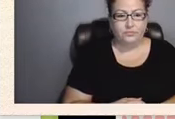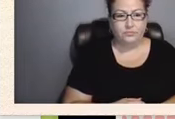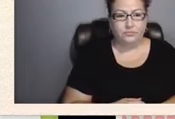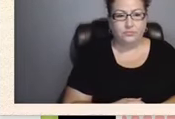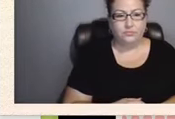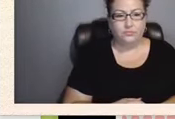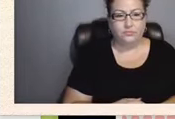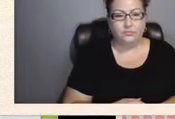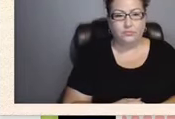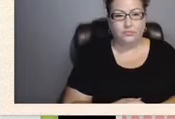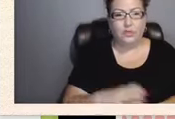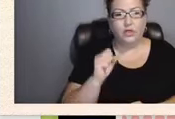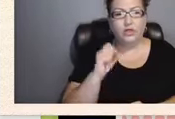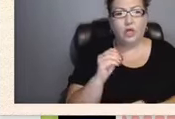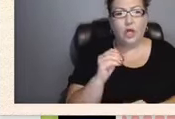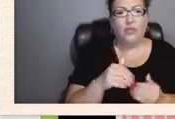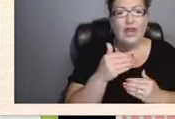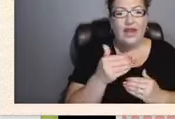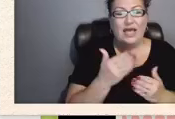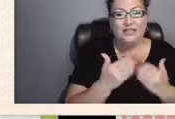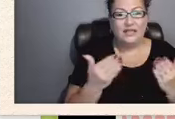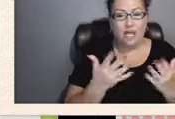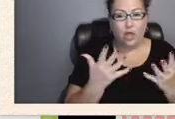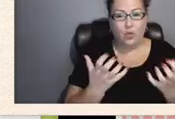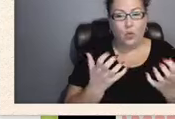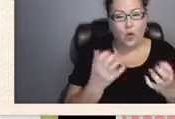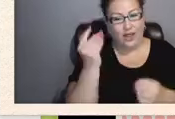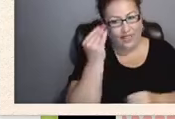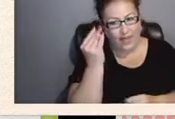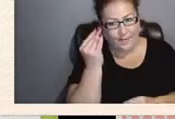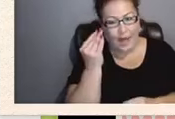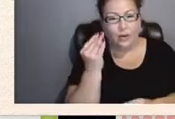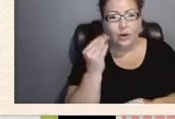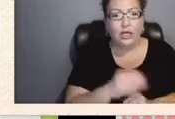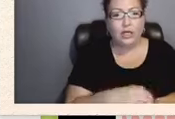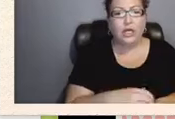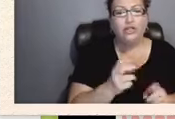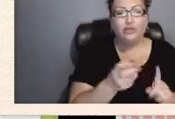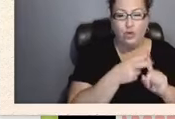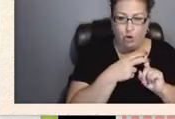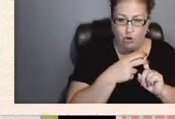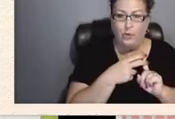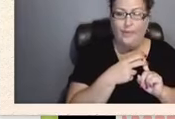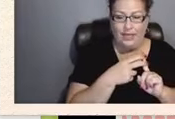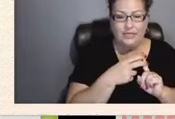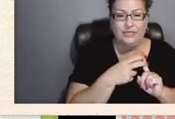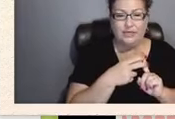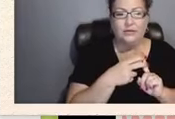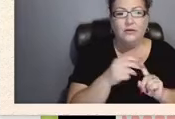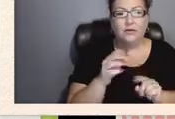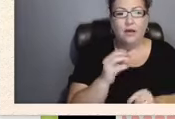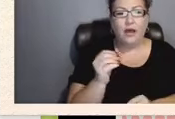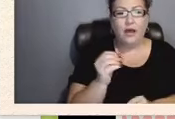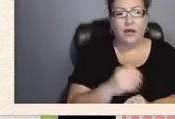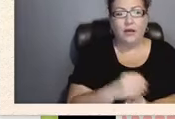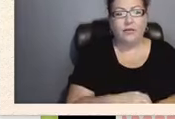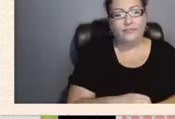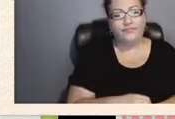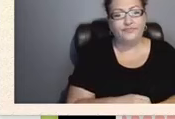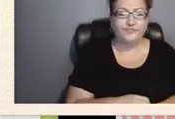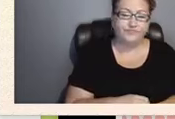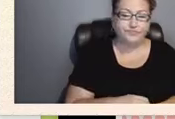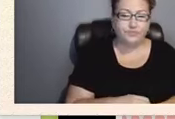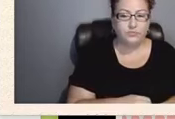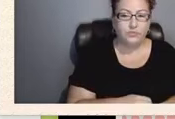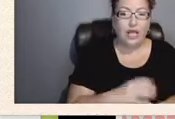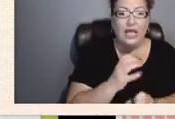So the next thing that you want to think about is recruitment. And, you know, getting